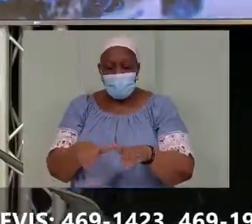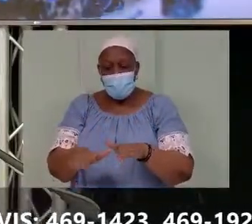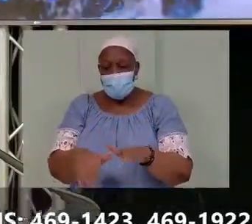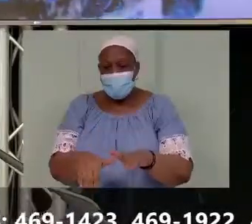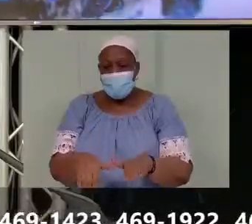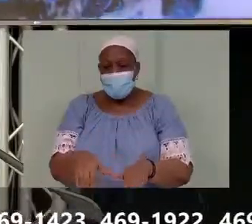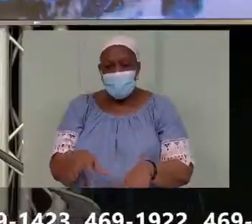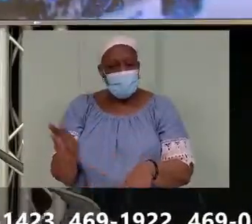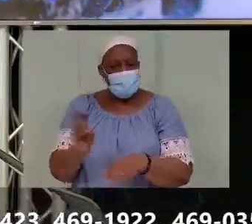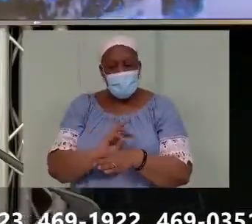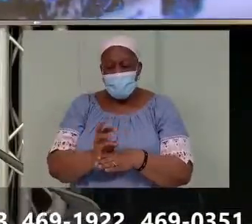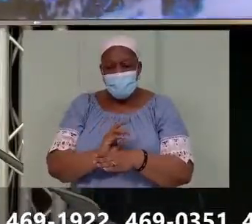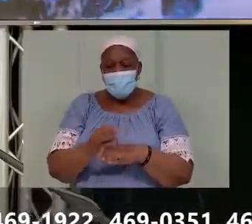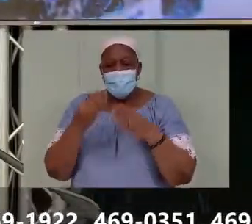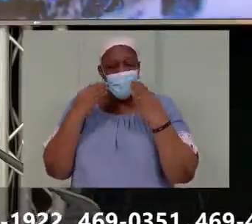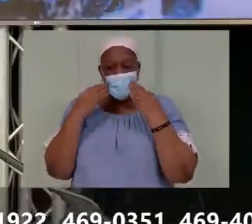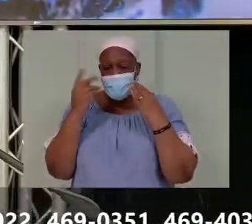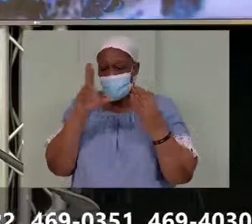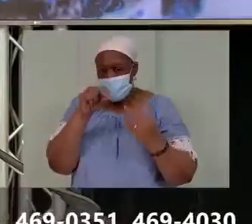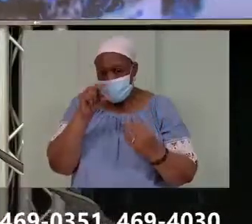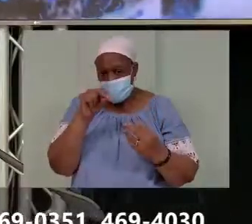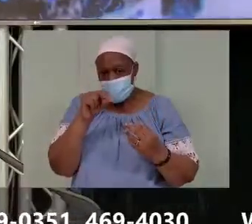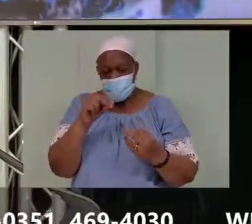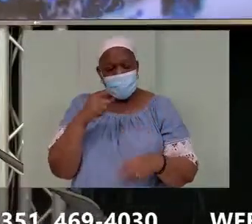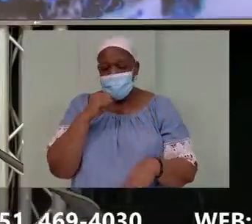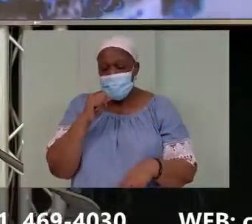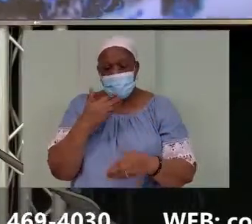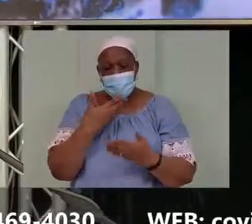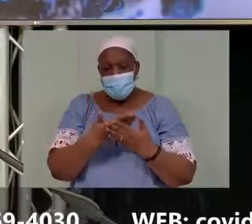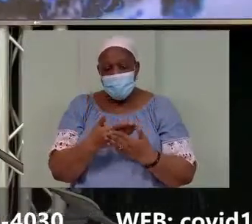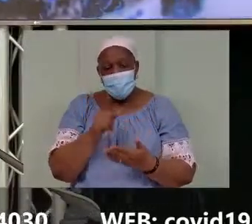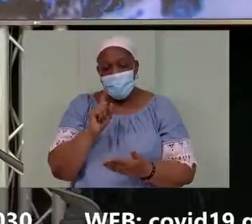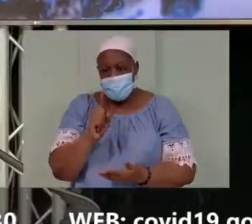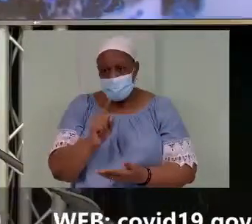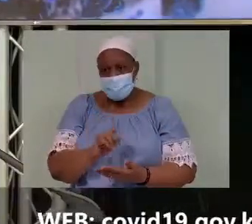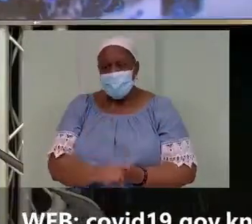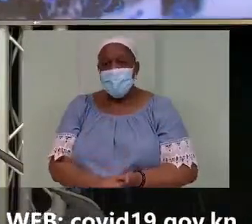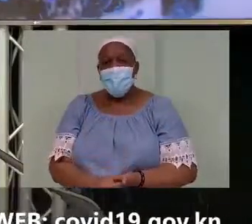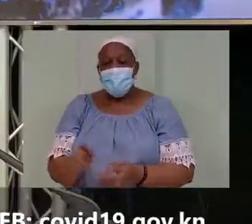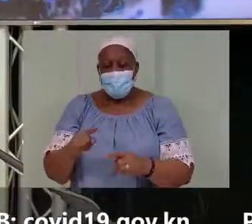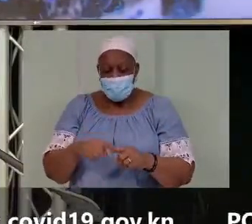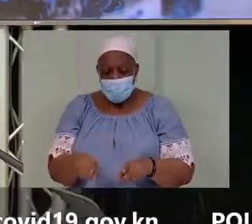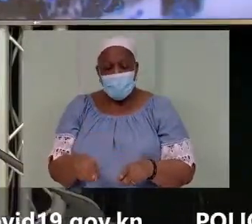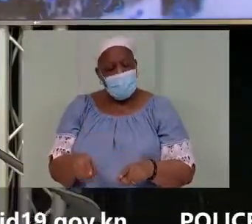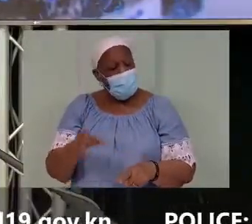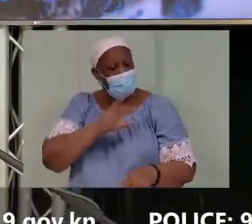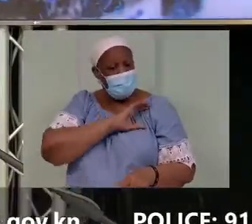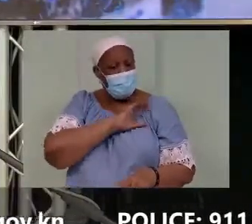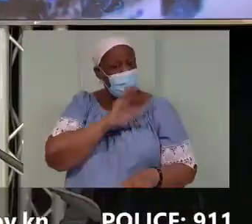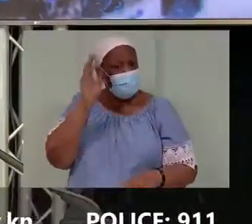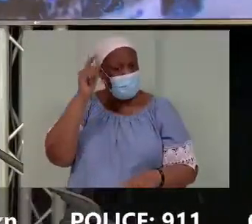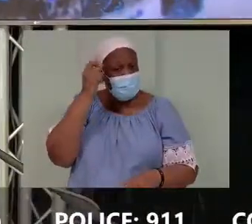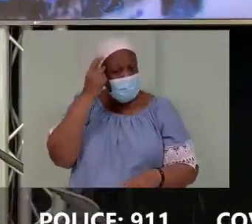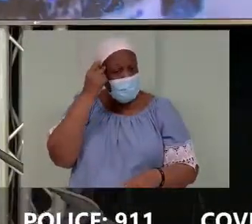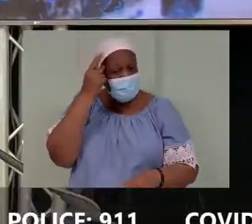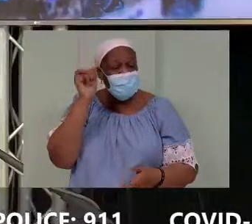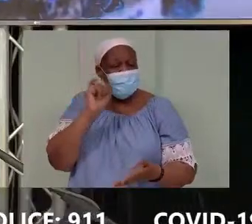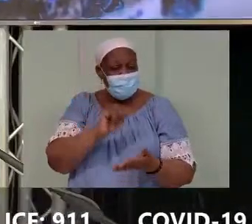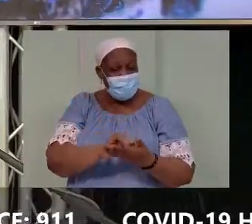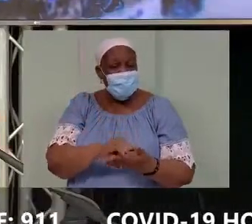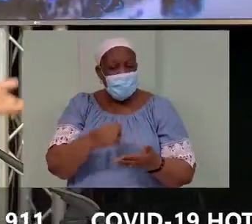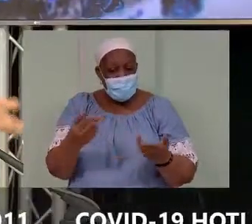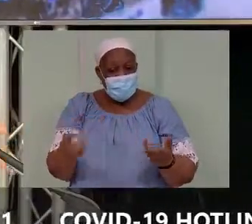And again, the police officers will understand that this is the